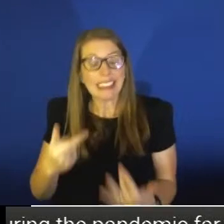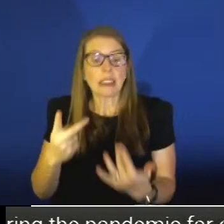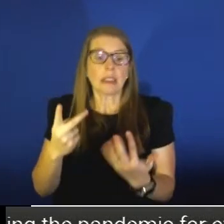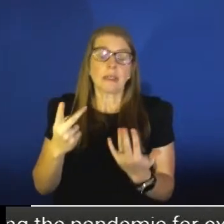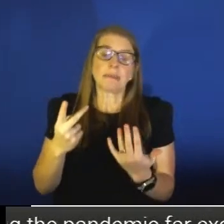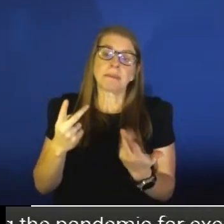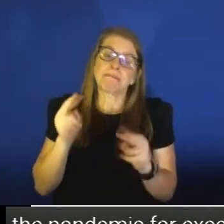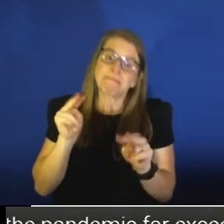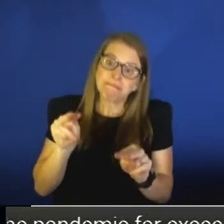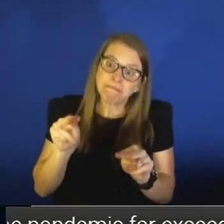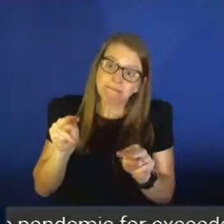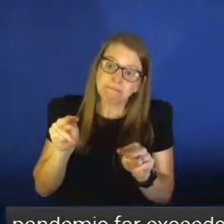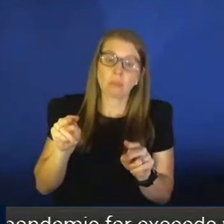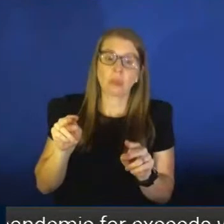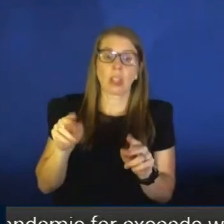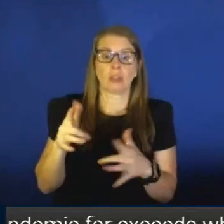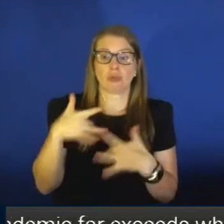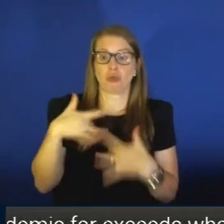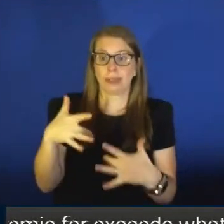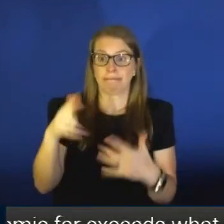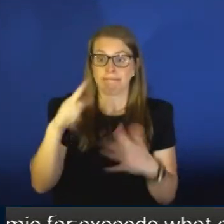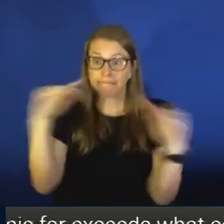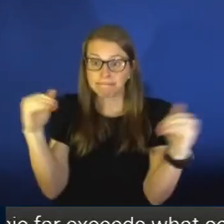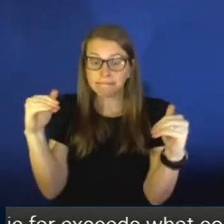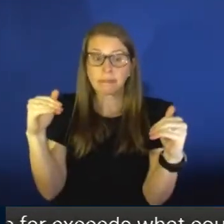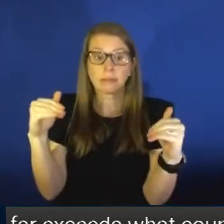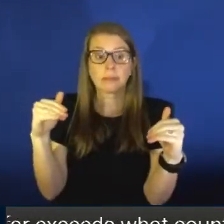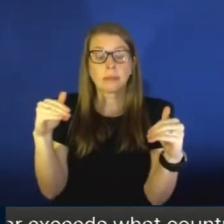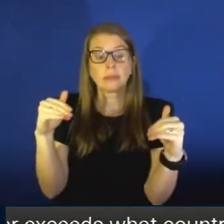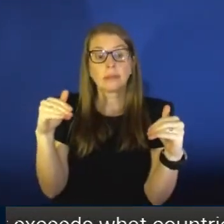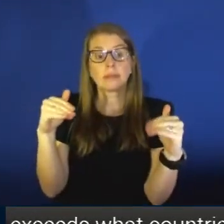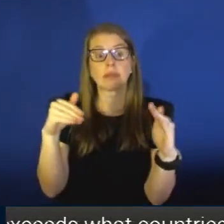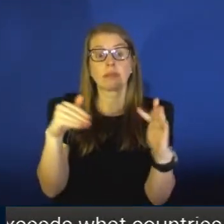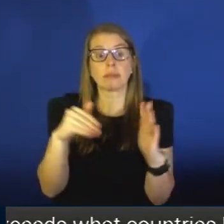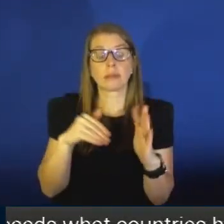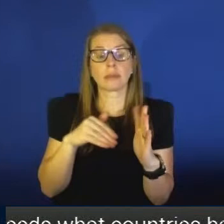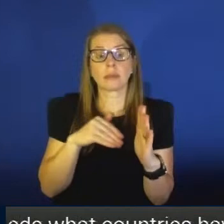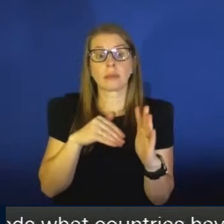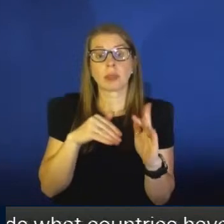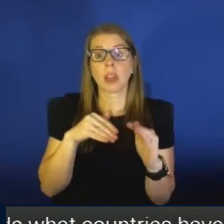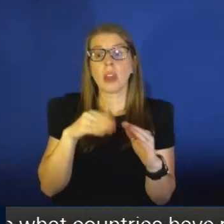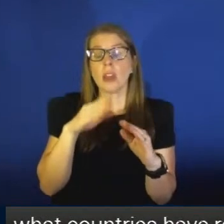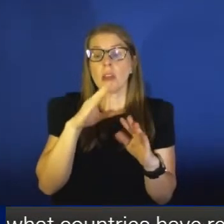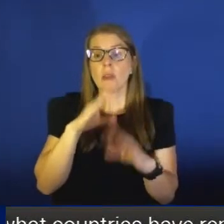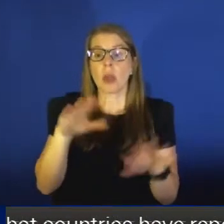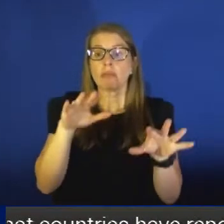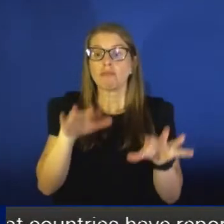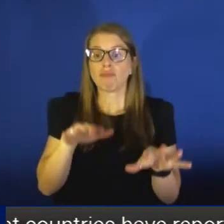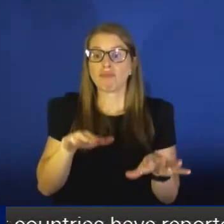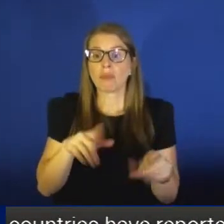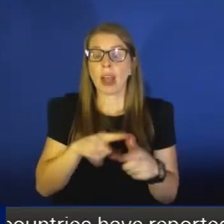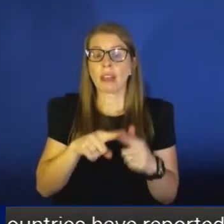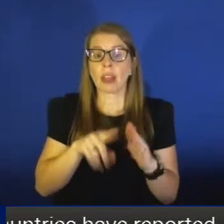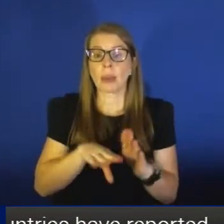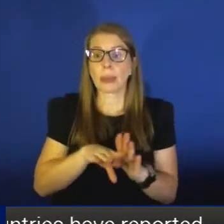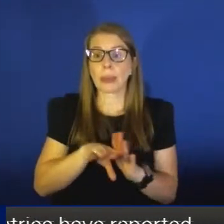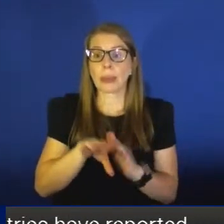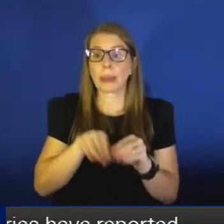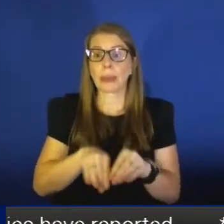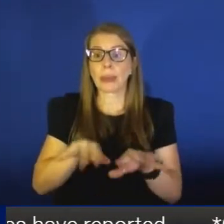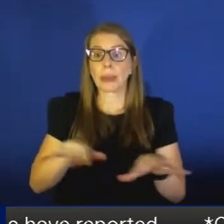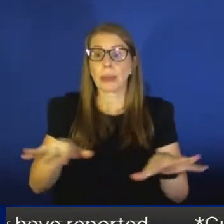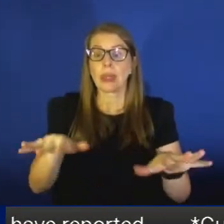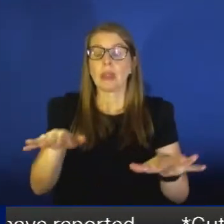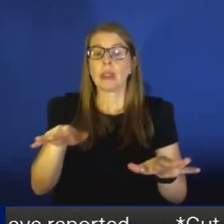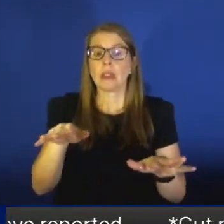should expect. We're going to go through these periods of relative quiescence, and then we're going to have another wave. And that's what we've said before. We have to be nimble. We have to be quick.